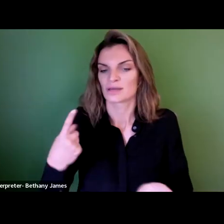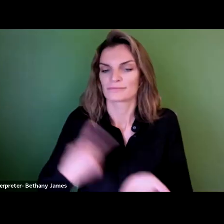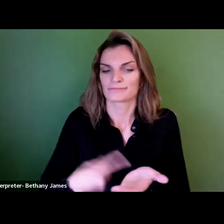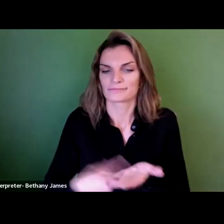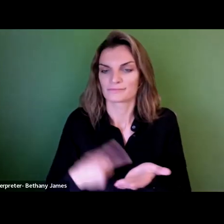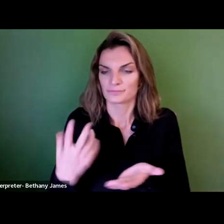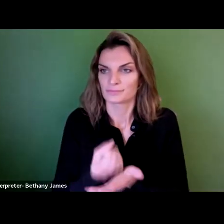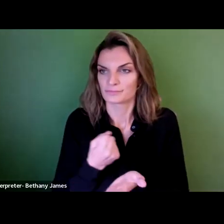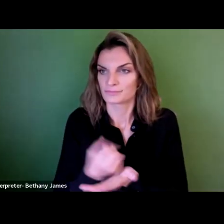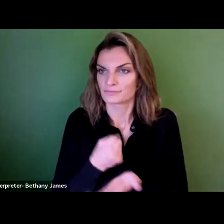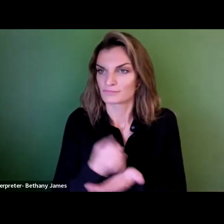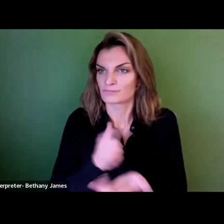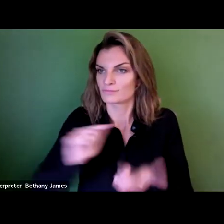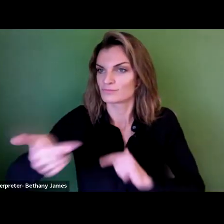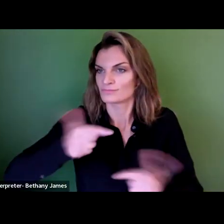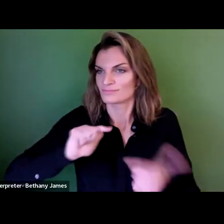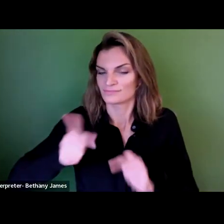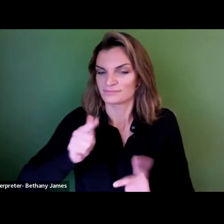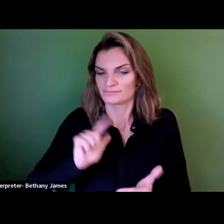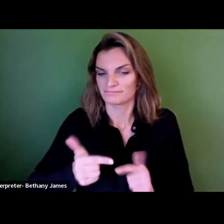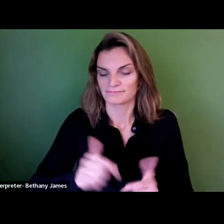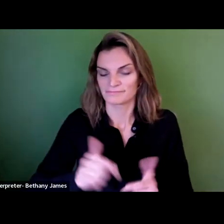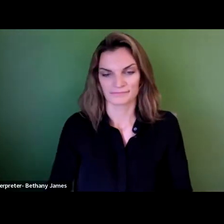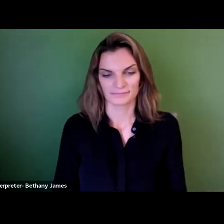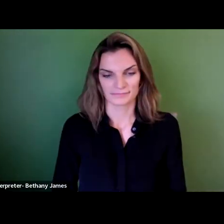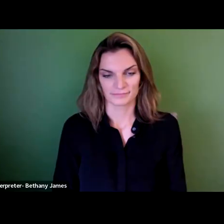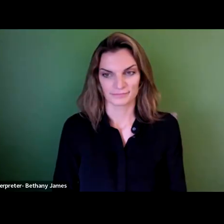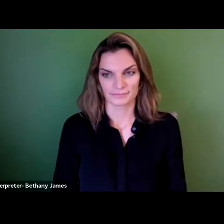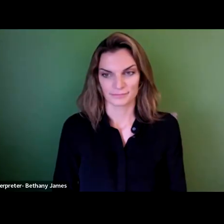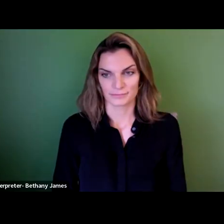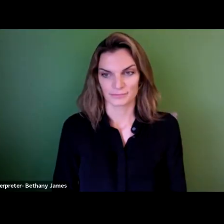an open discussion about, now let's see,